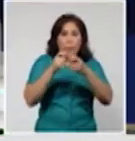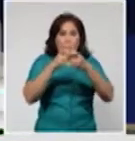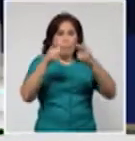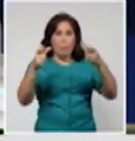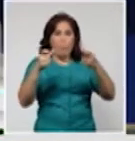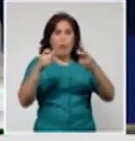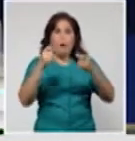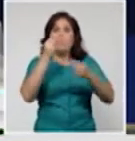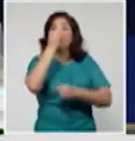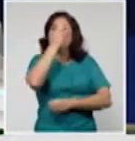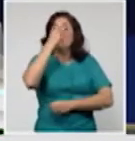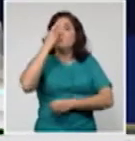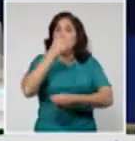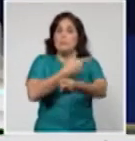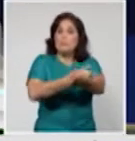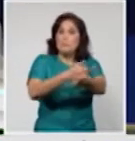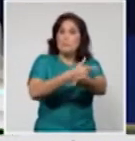cases.